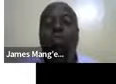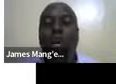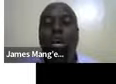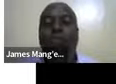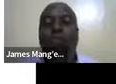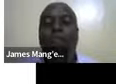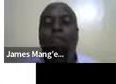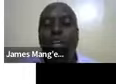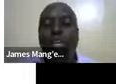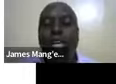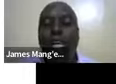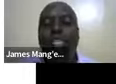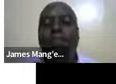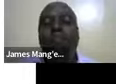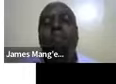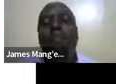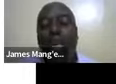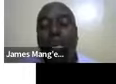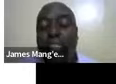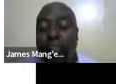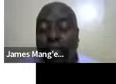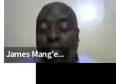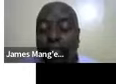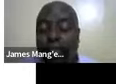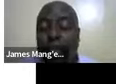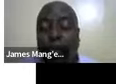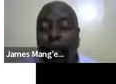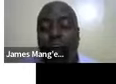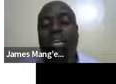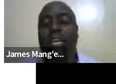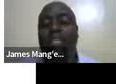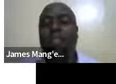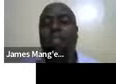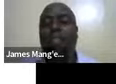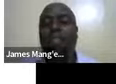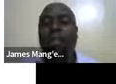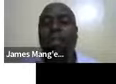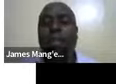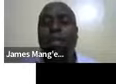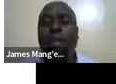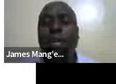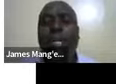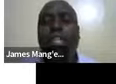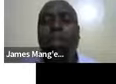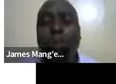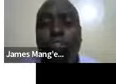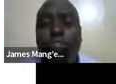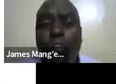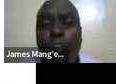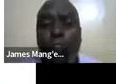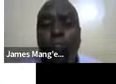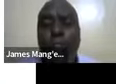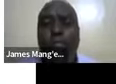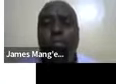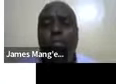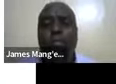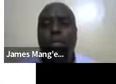So she woke up one morning and she made tea. She cooked very nice tea and she poisoned